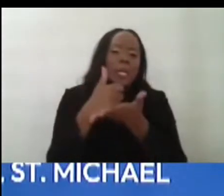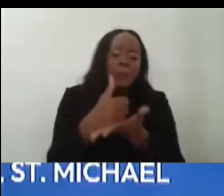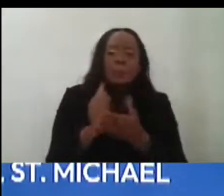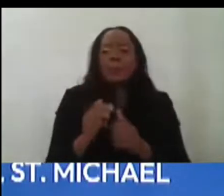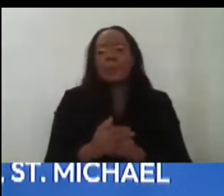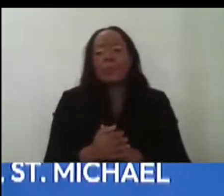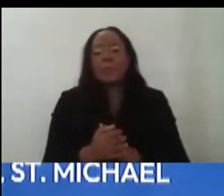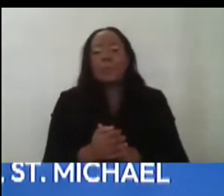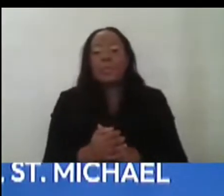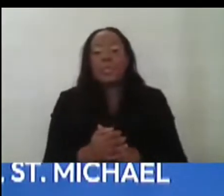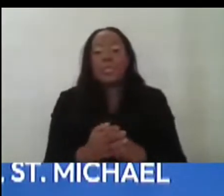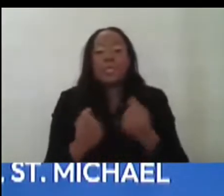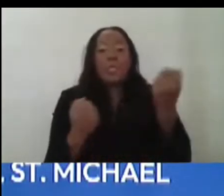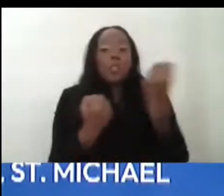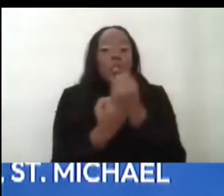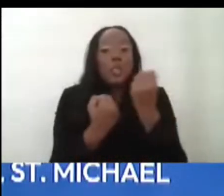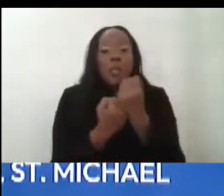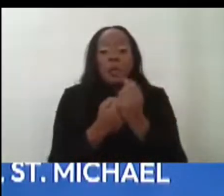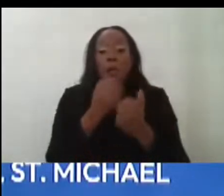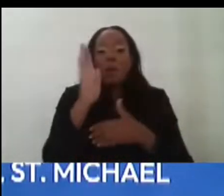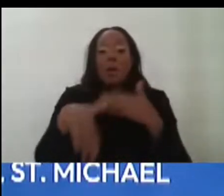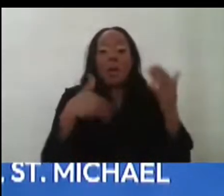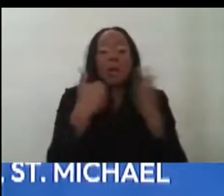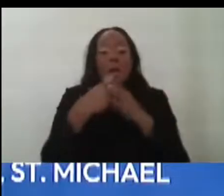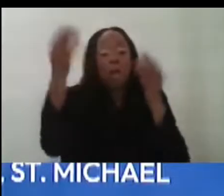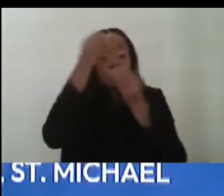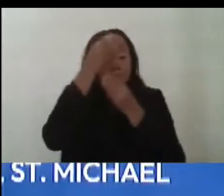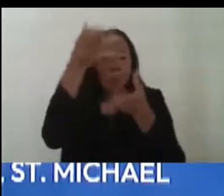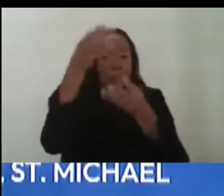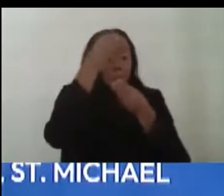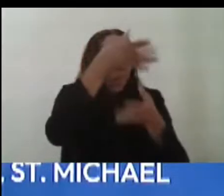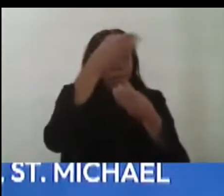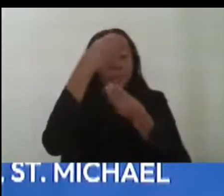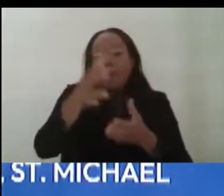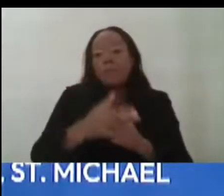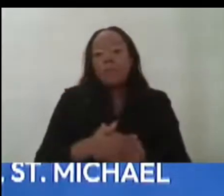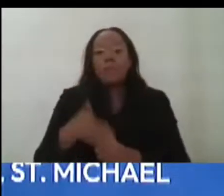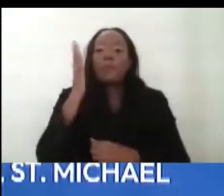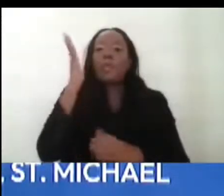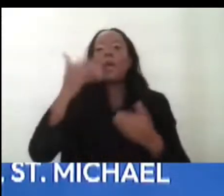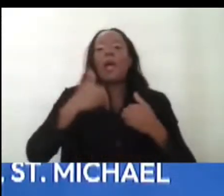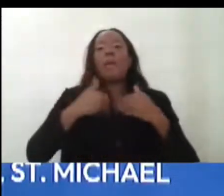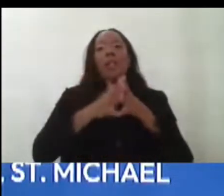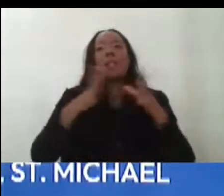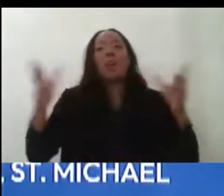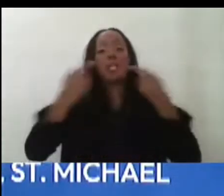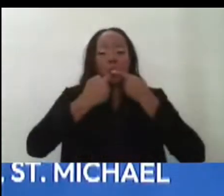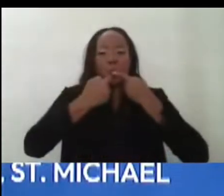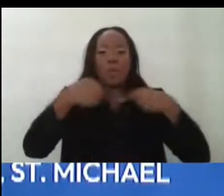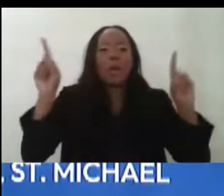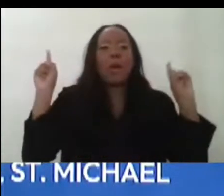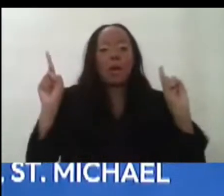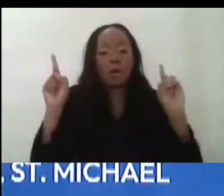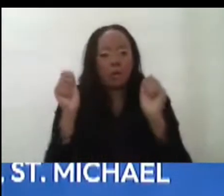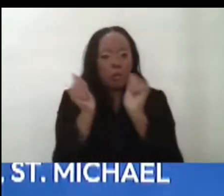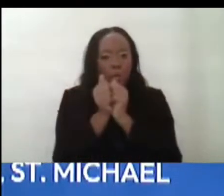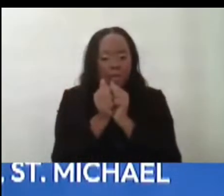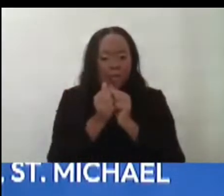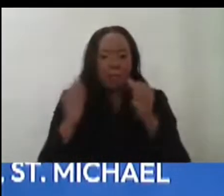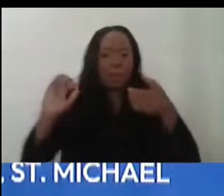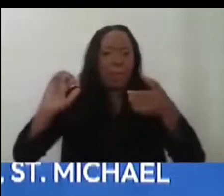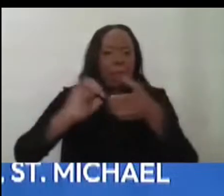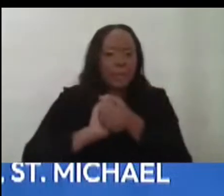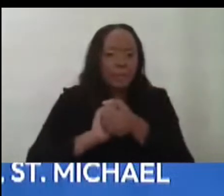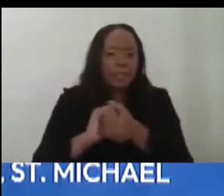Support our public awareness events, which we will be embarking on with our many partners, some of